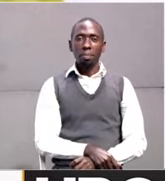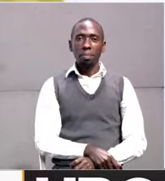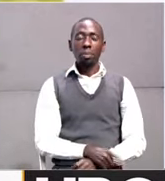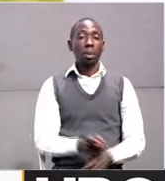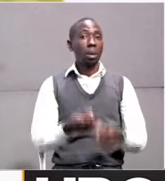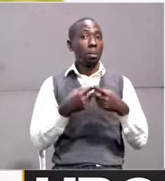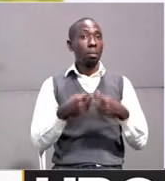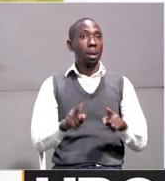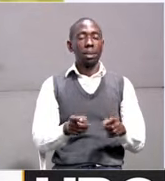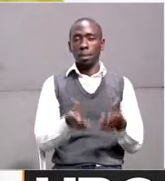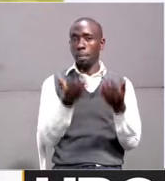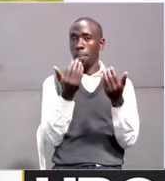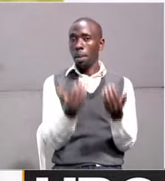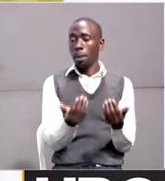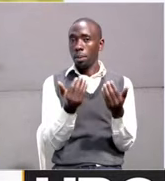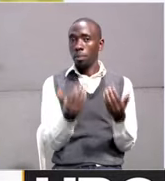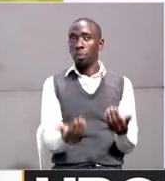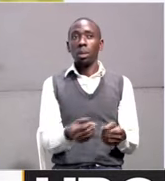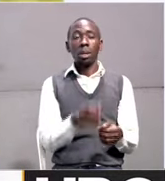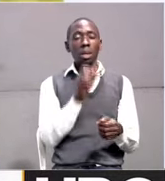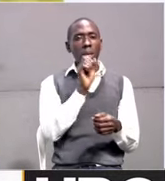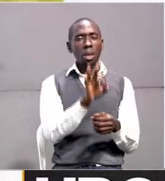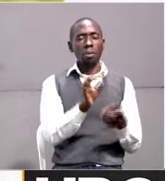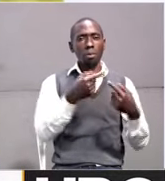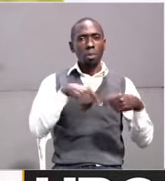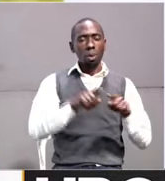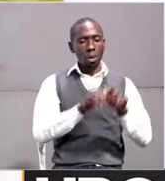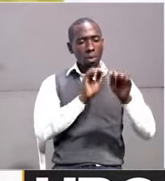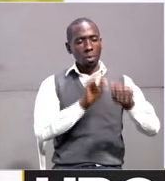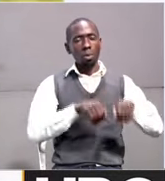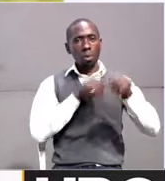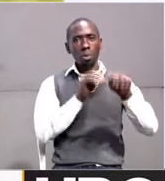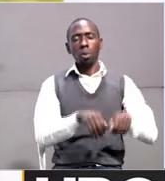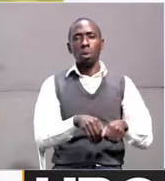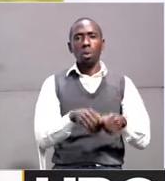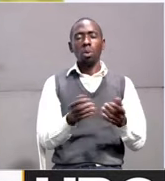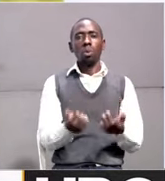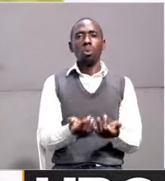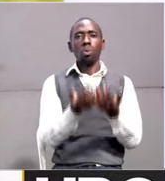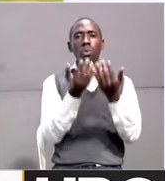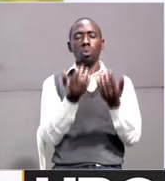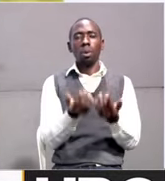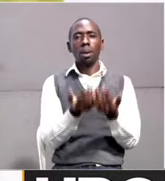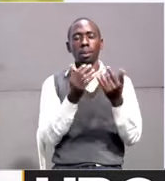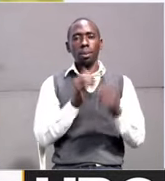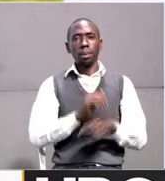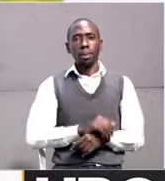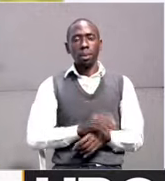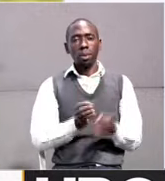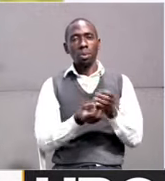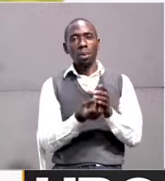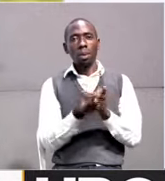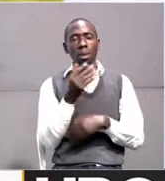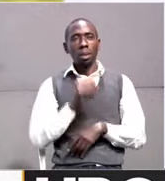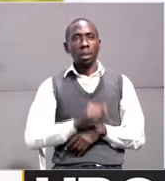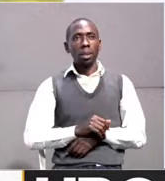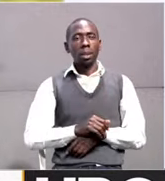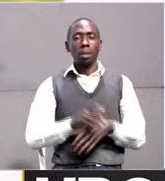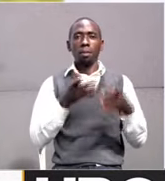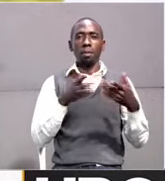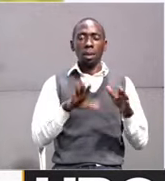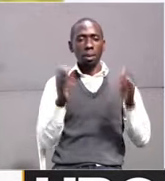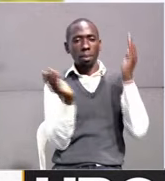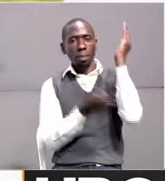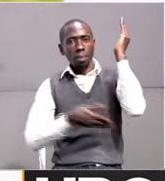But now, what if we grow the grass and cut and feed the